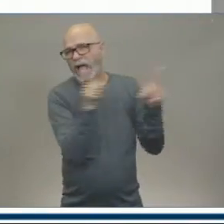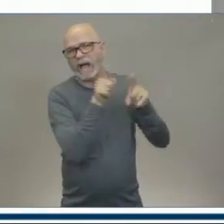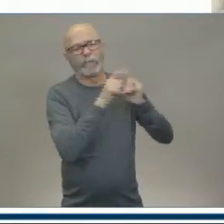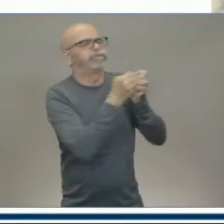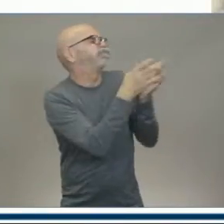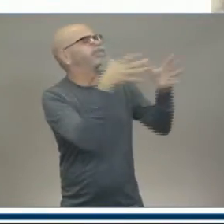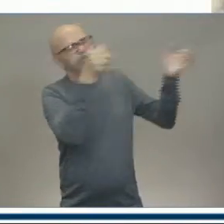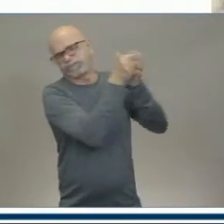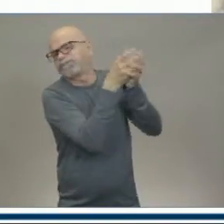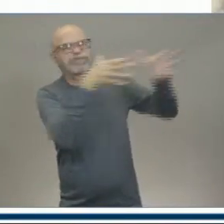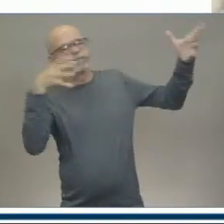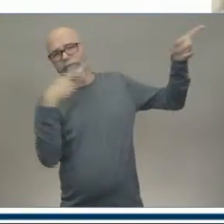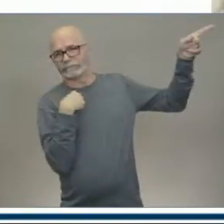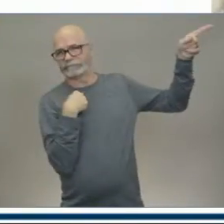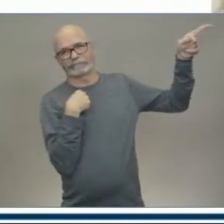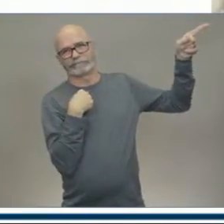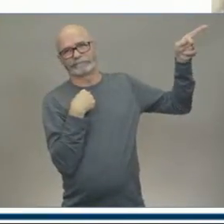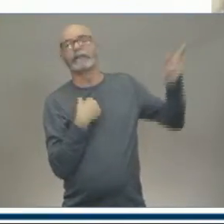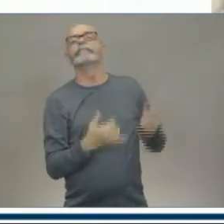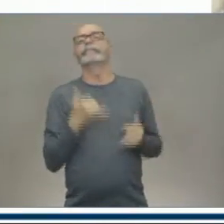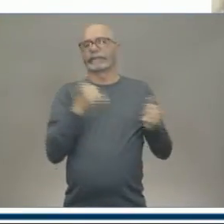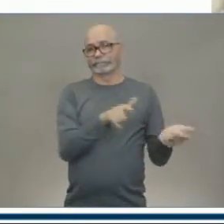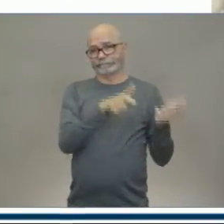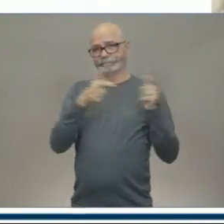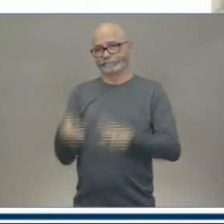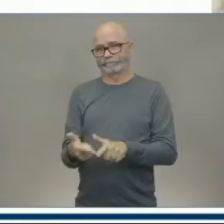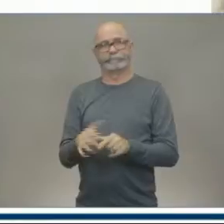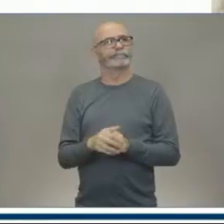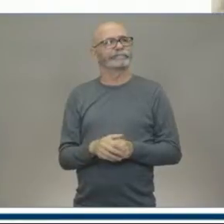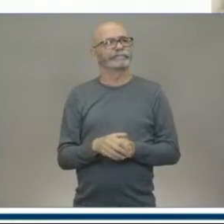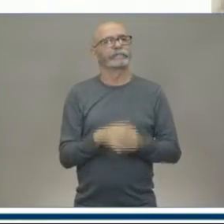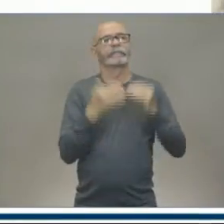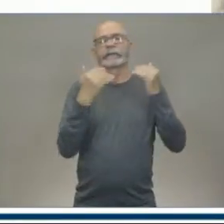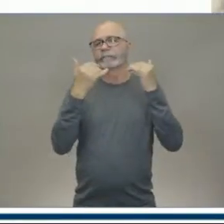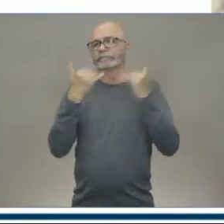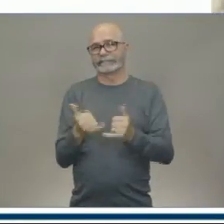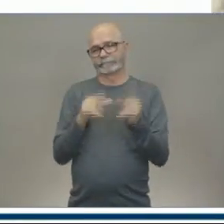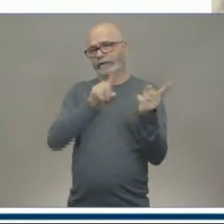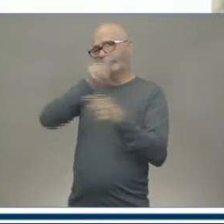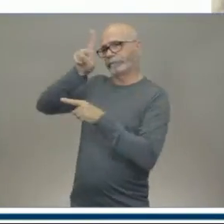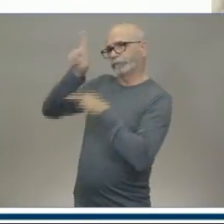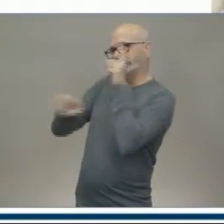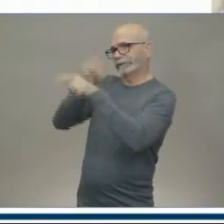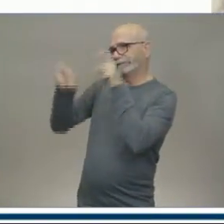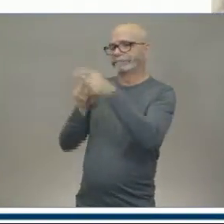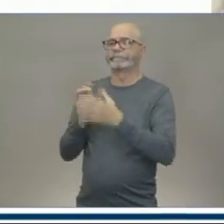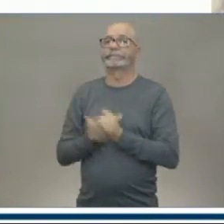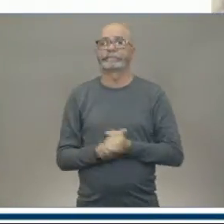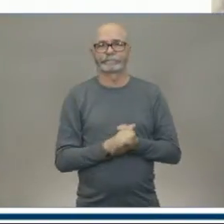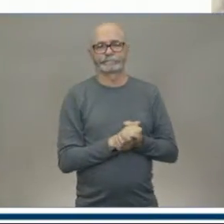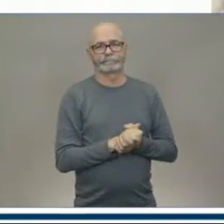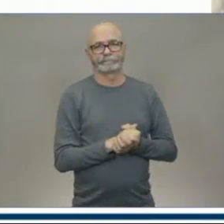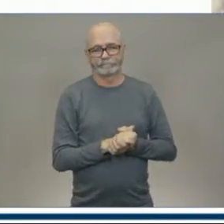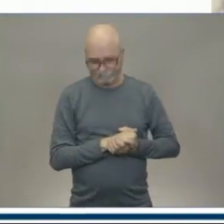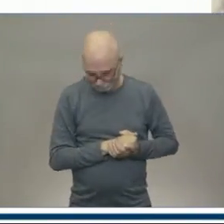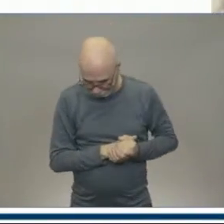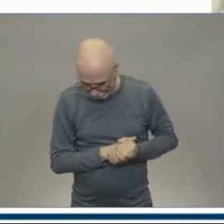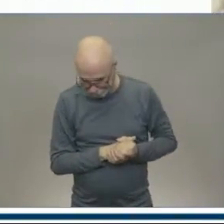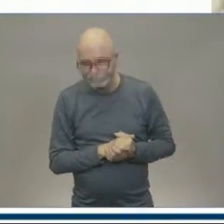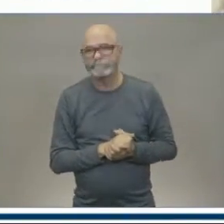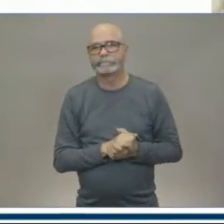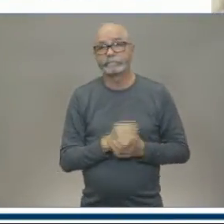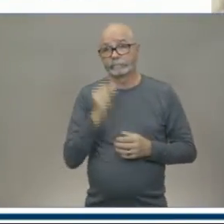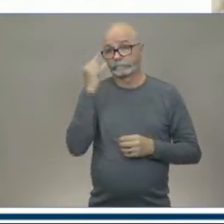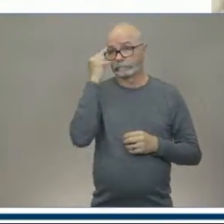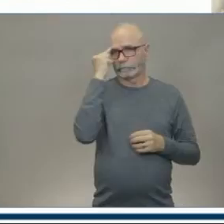Premier. Thank you, Dr. Strang. Chrissy, over to you. One question and one follow-up for the amount of time that we have allotted for today. First question will go to Andrew Rankin with the